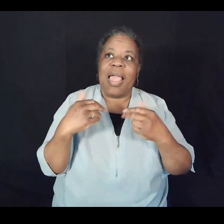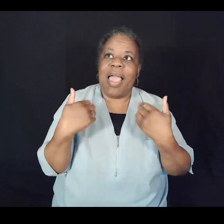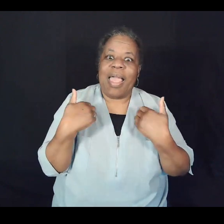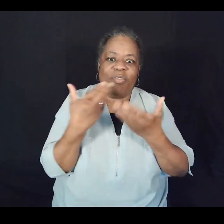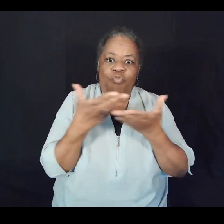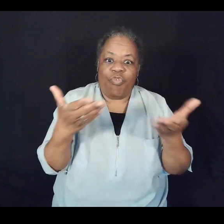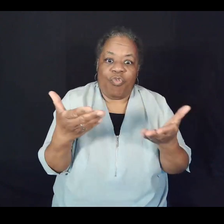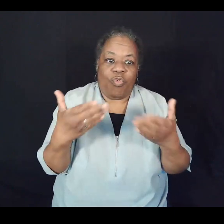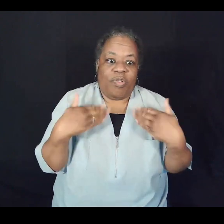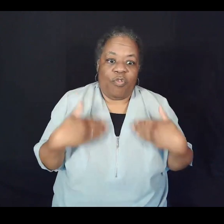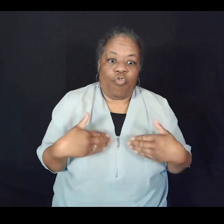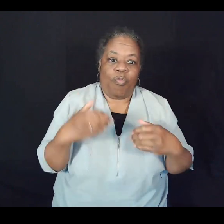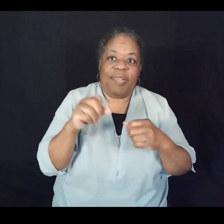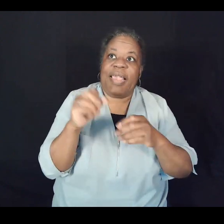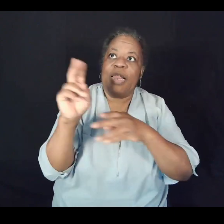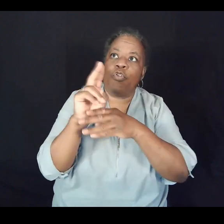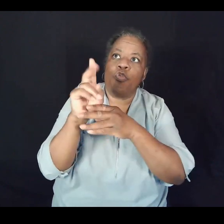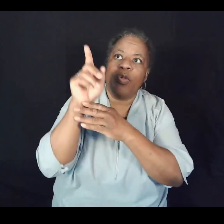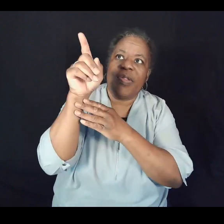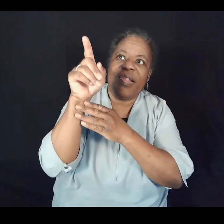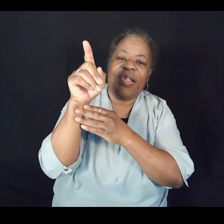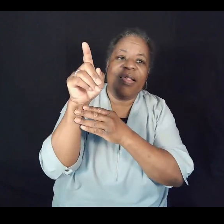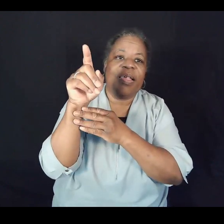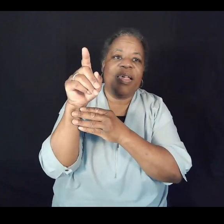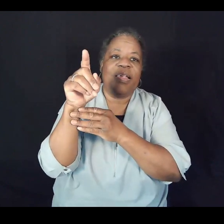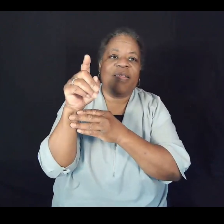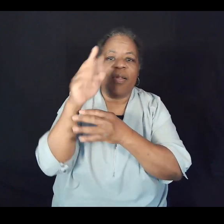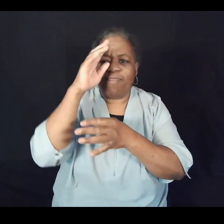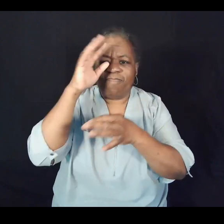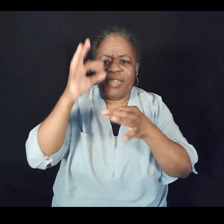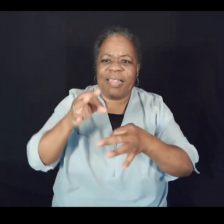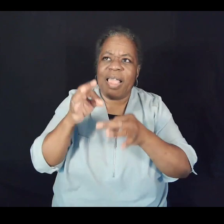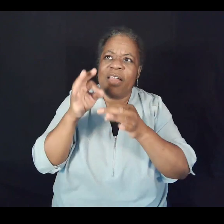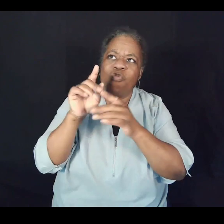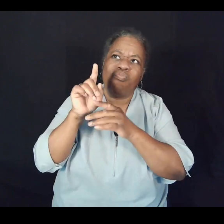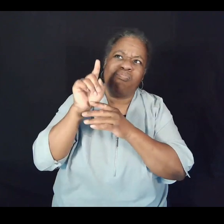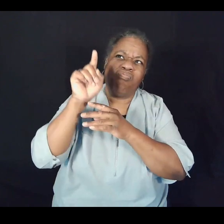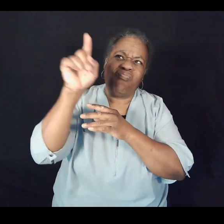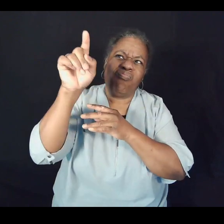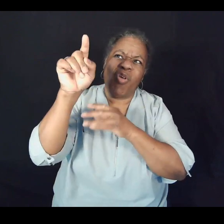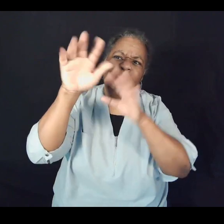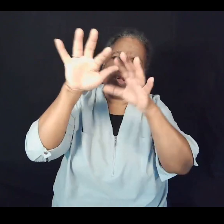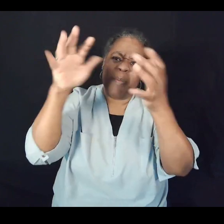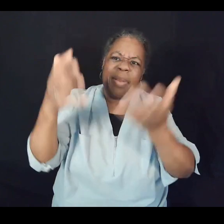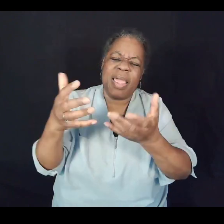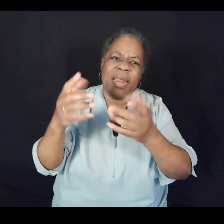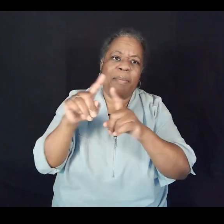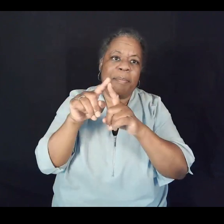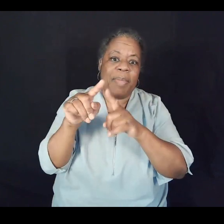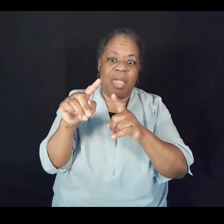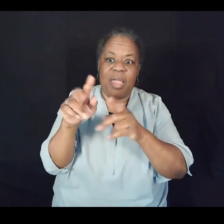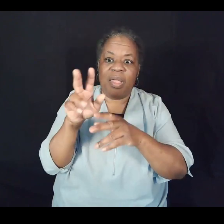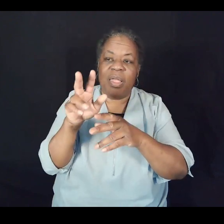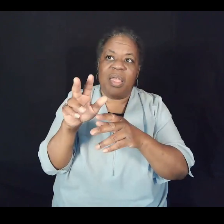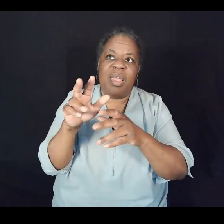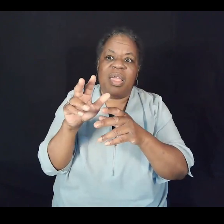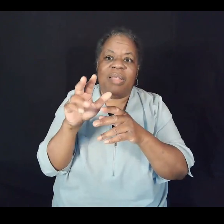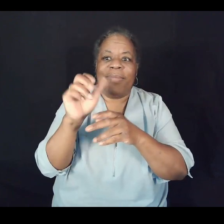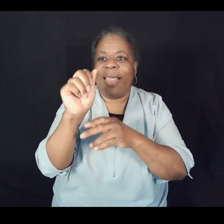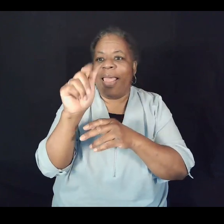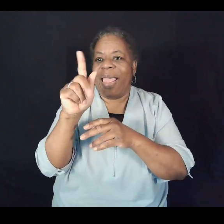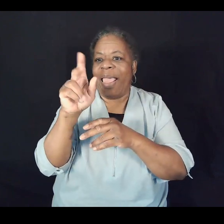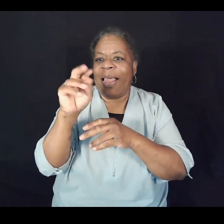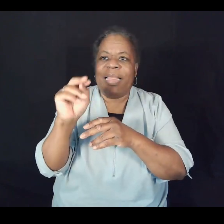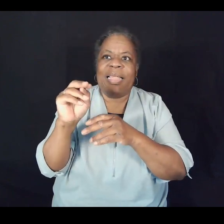So they plot to colonize the planet, but this planet is home to the native Na'vi, an alien species that call that planet